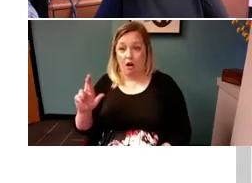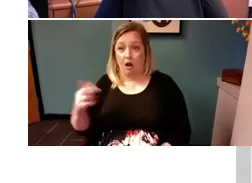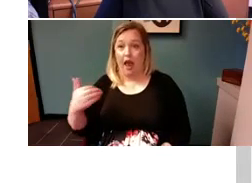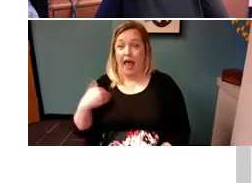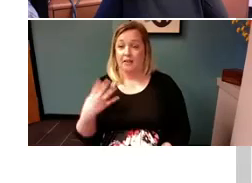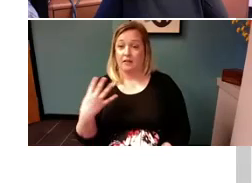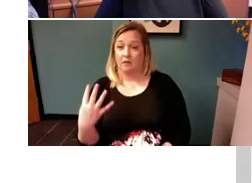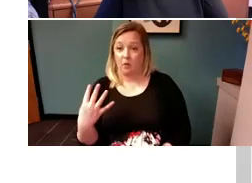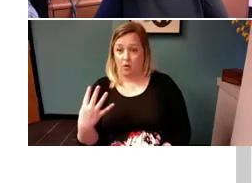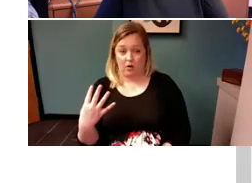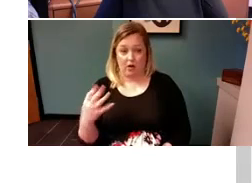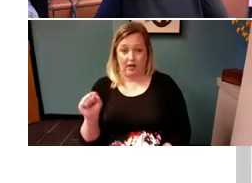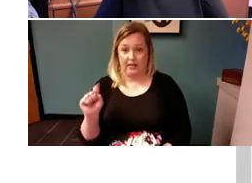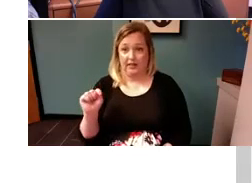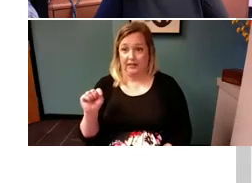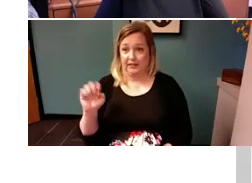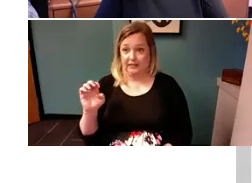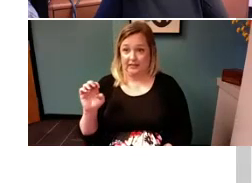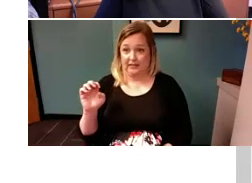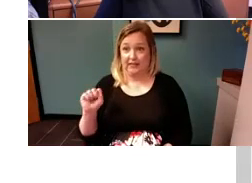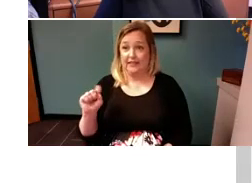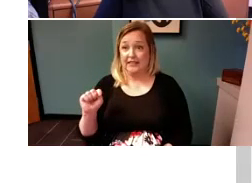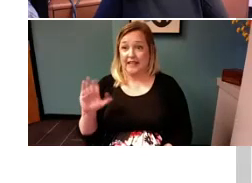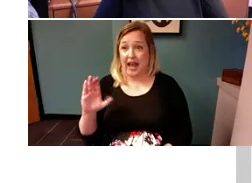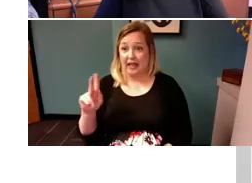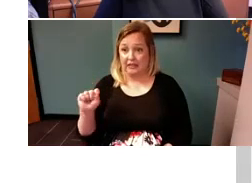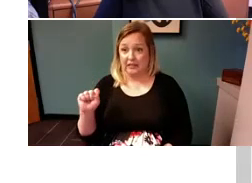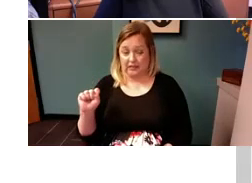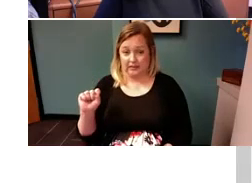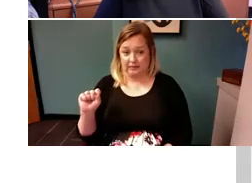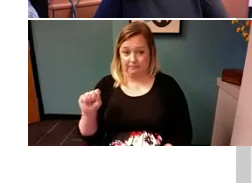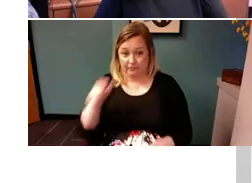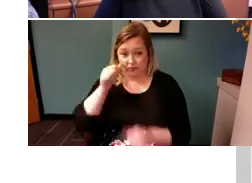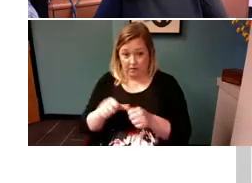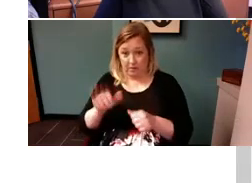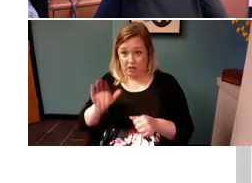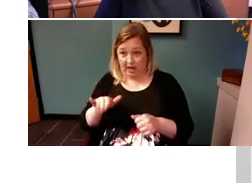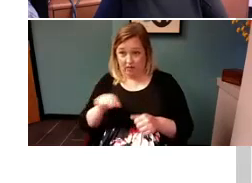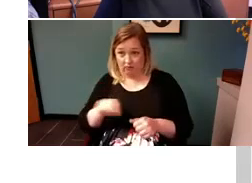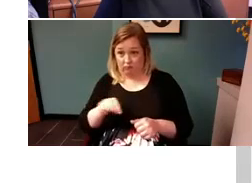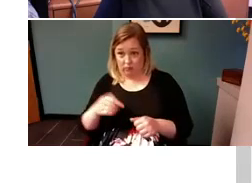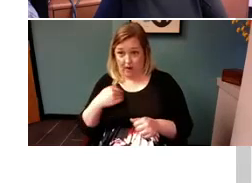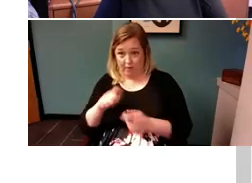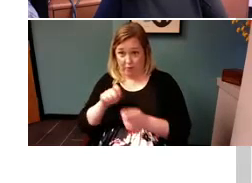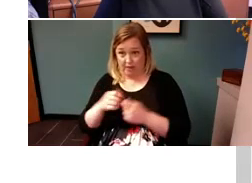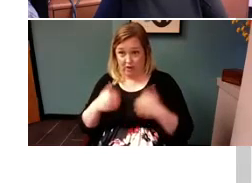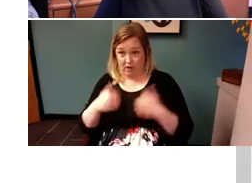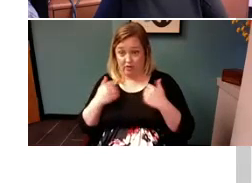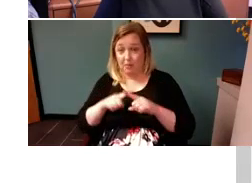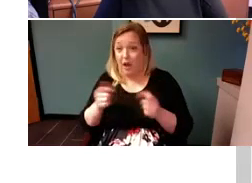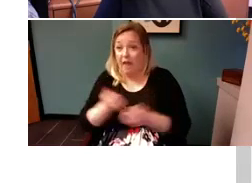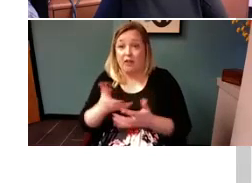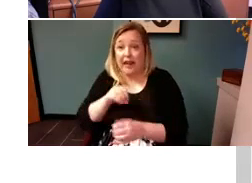particular array, we again do have that particular address here, but all of the contents of that particular